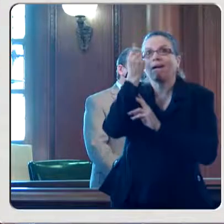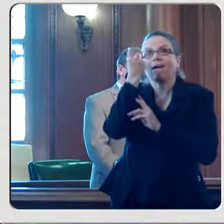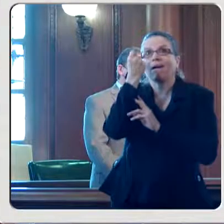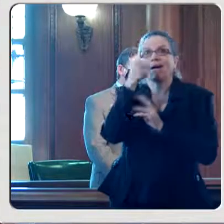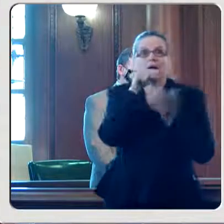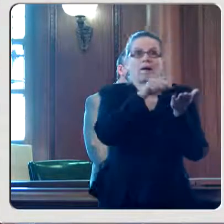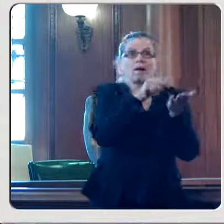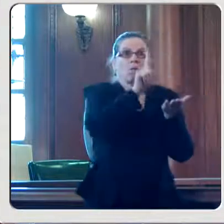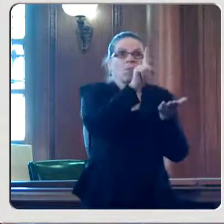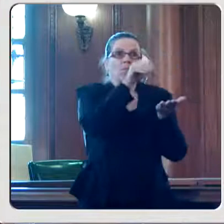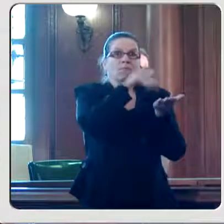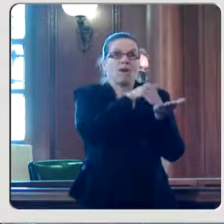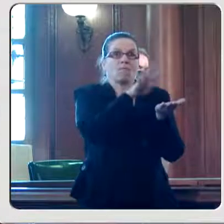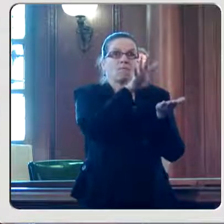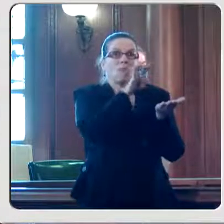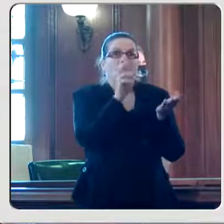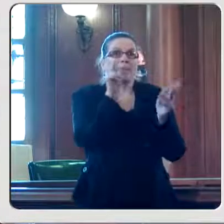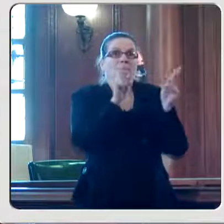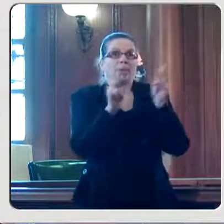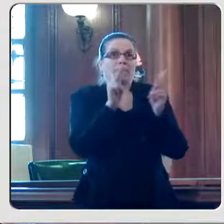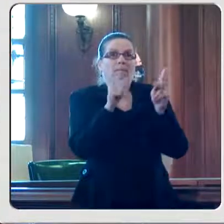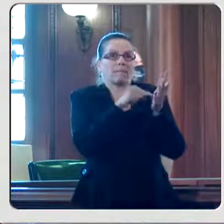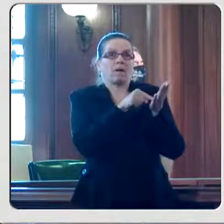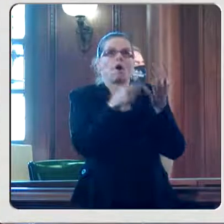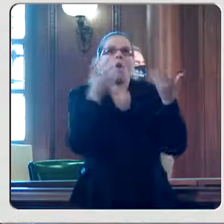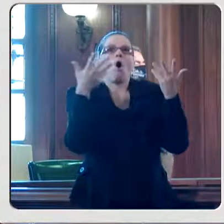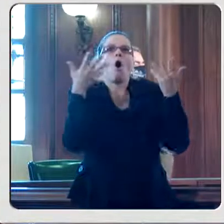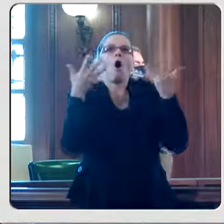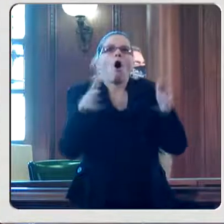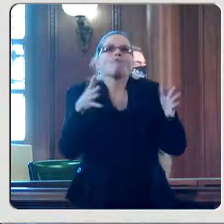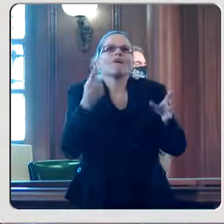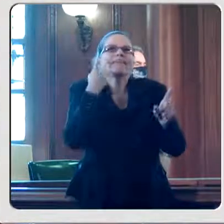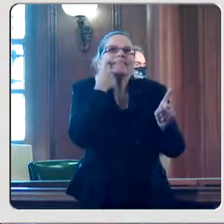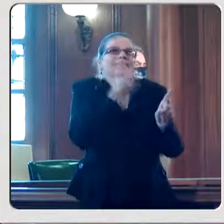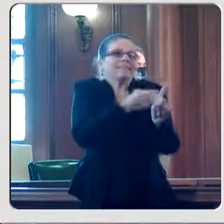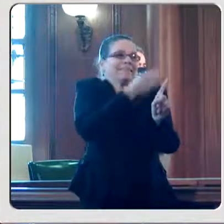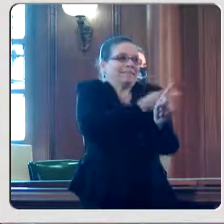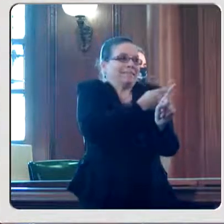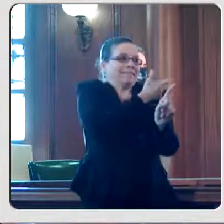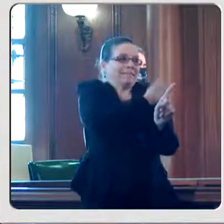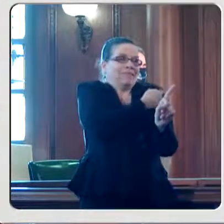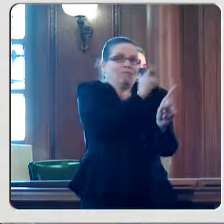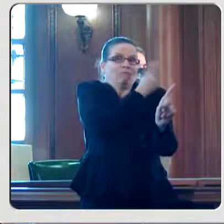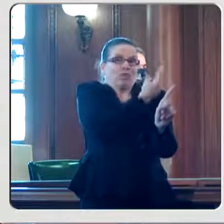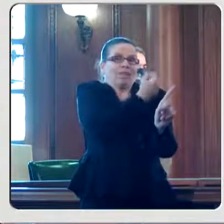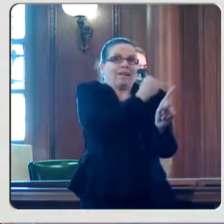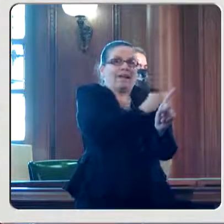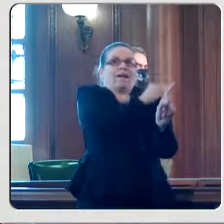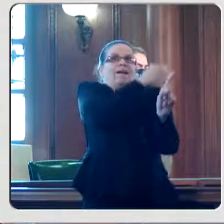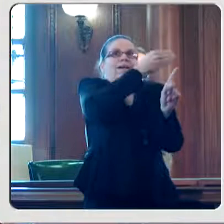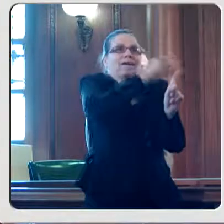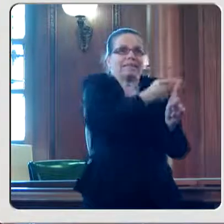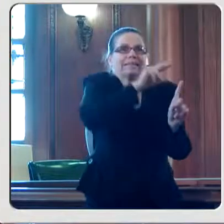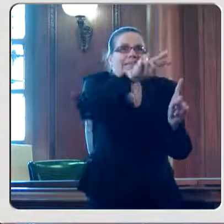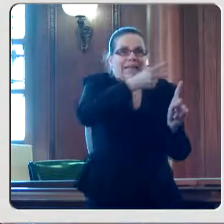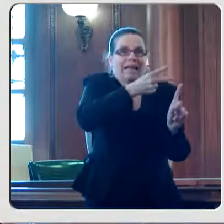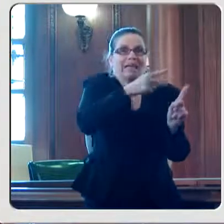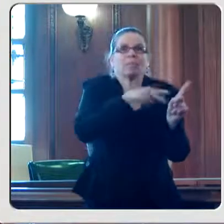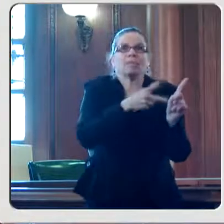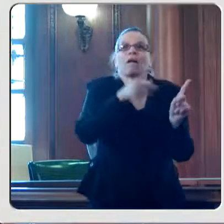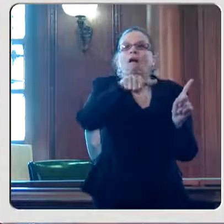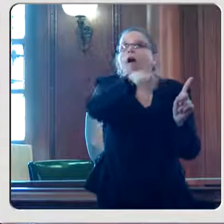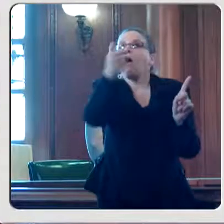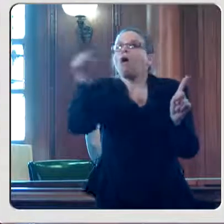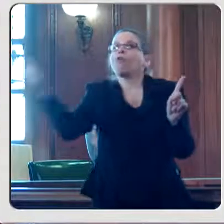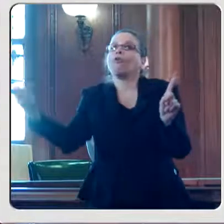first immunization from the department. We will have a list of individuals that we have vaccinated. We'll